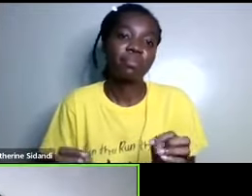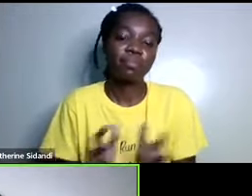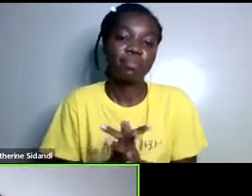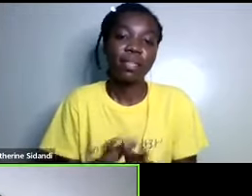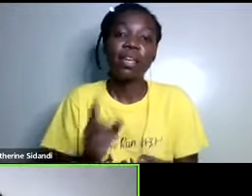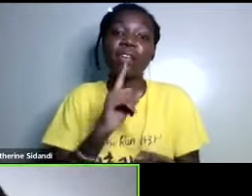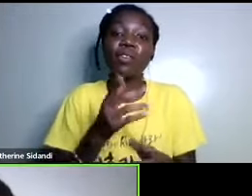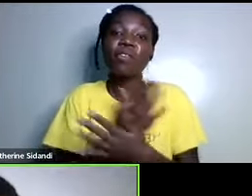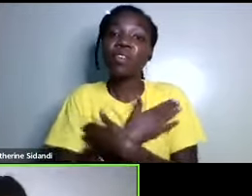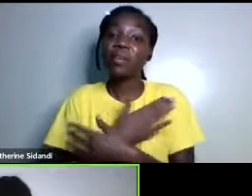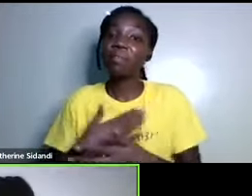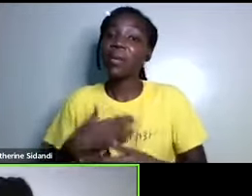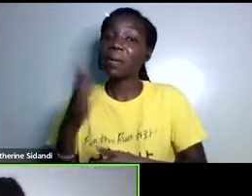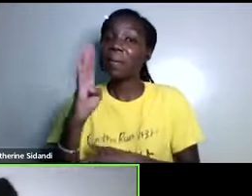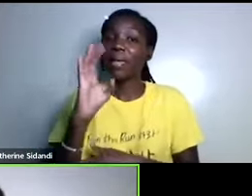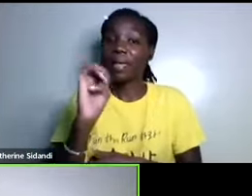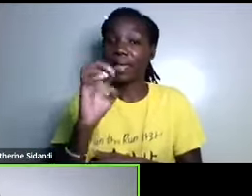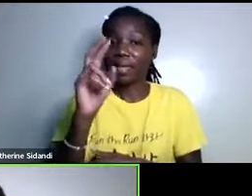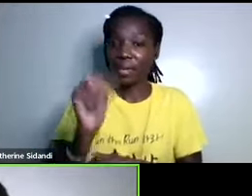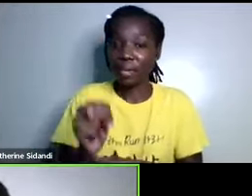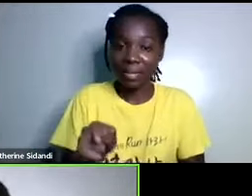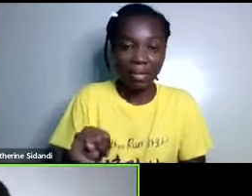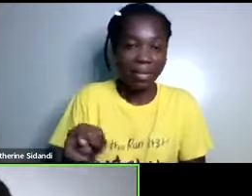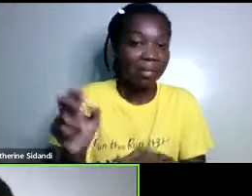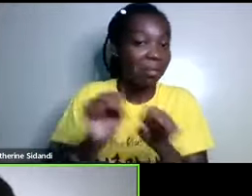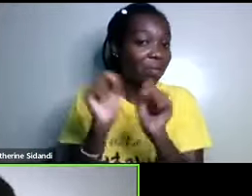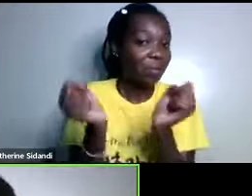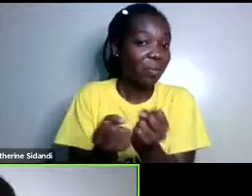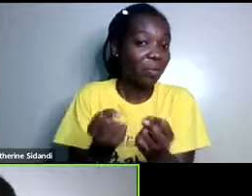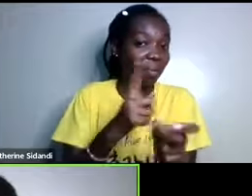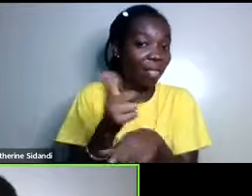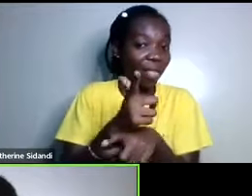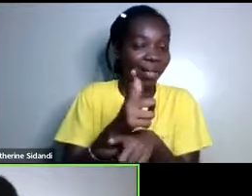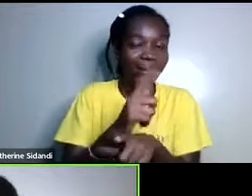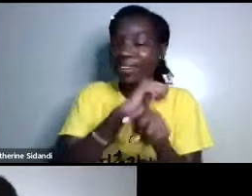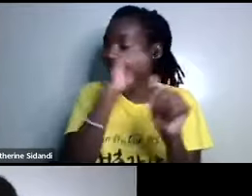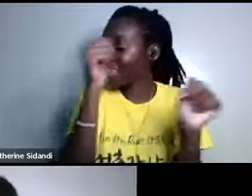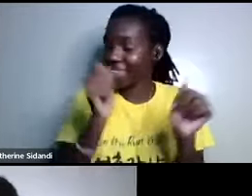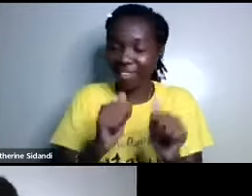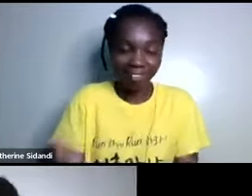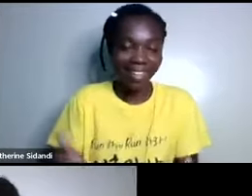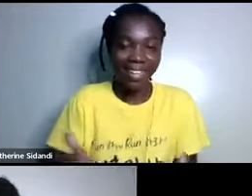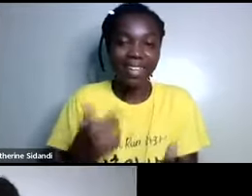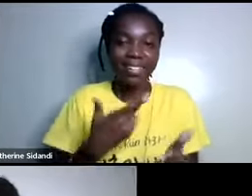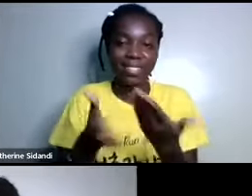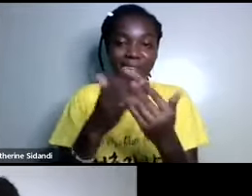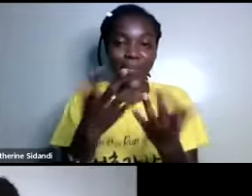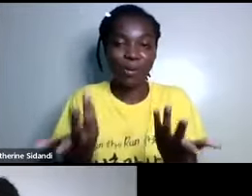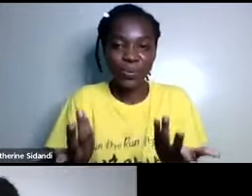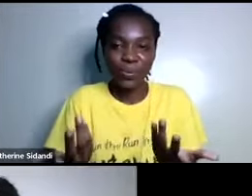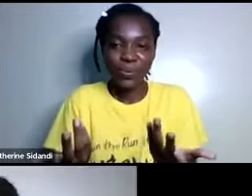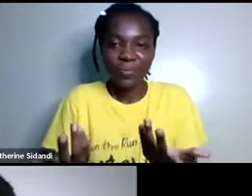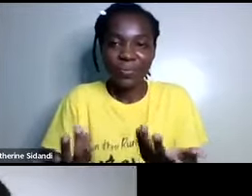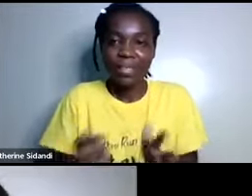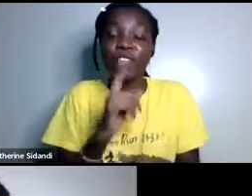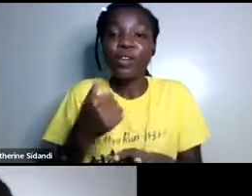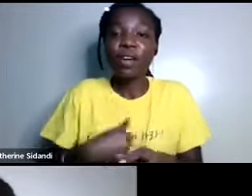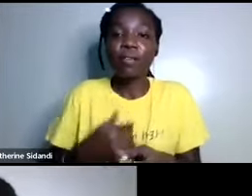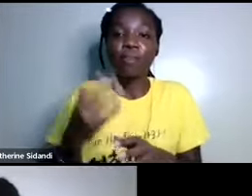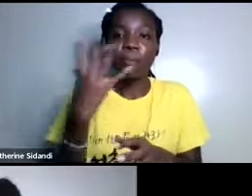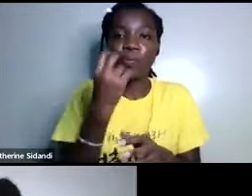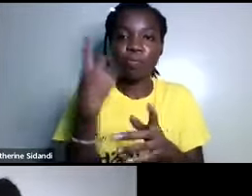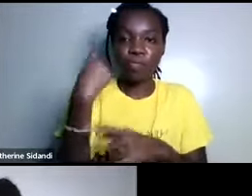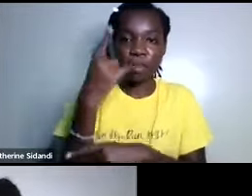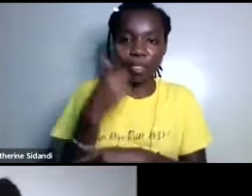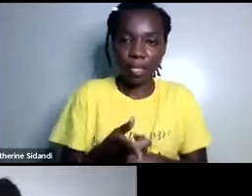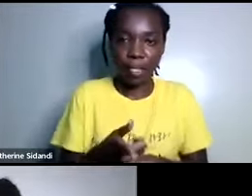friend Ben, who is never on social media, how do we help him? So here's the beauty of this. If you don't have social media, there are